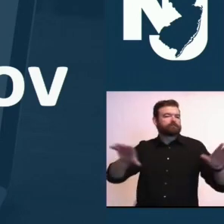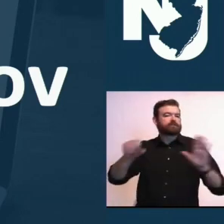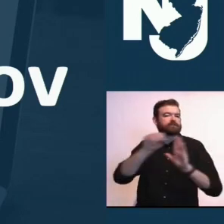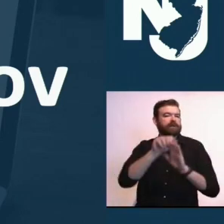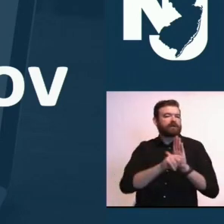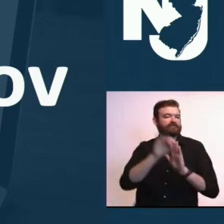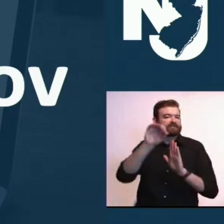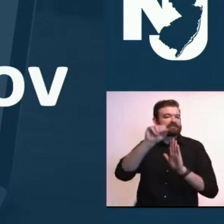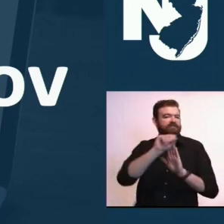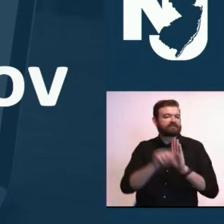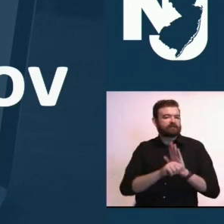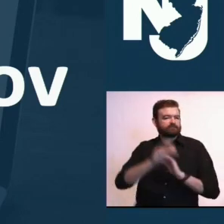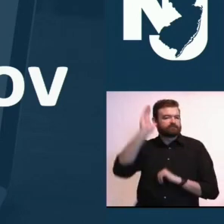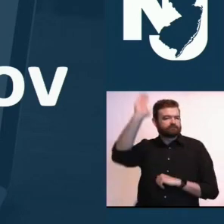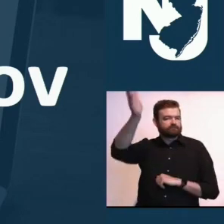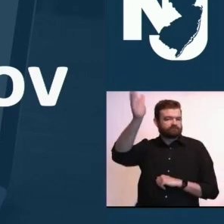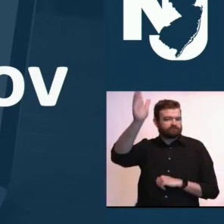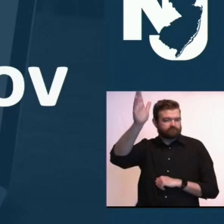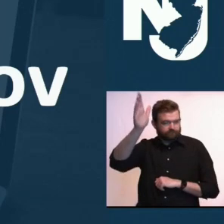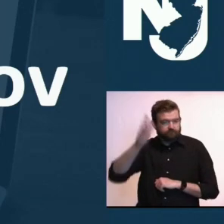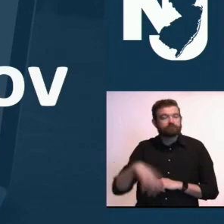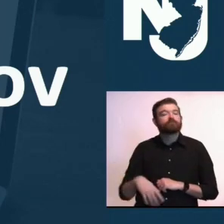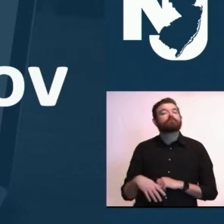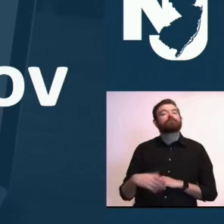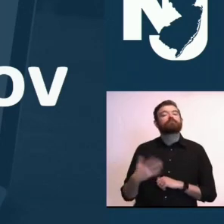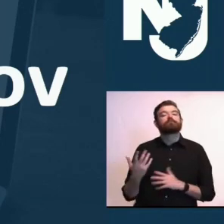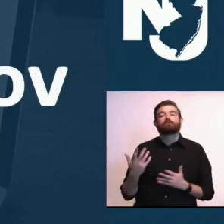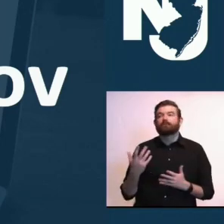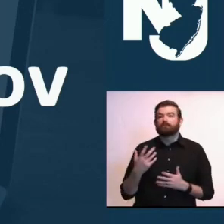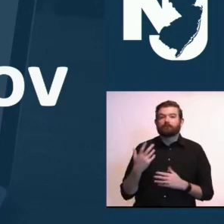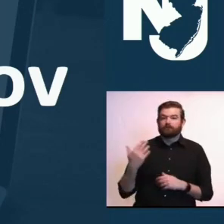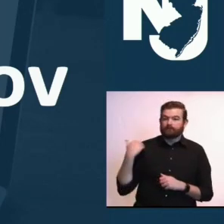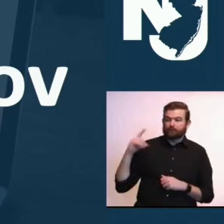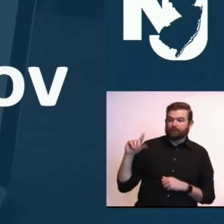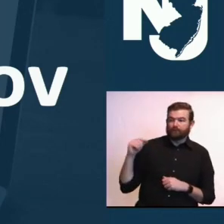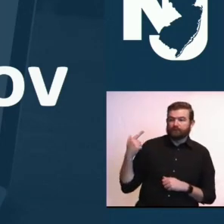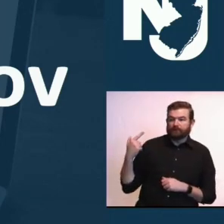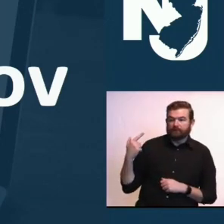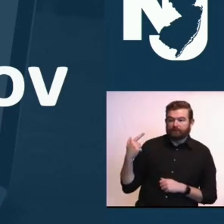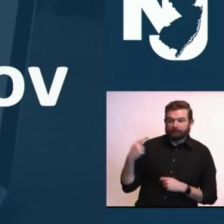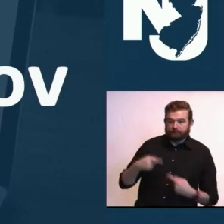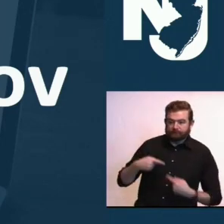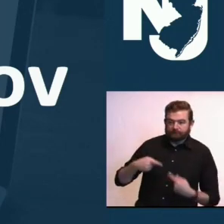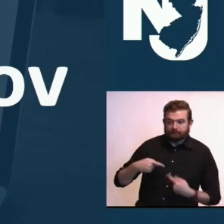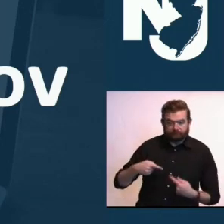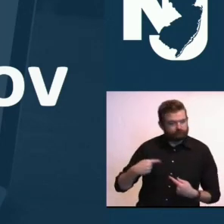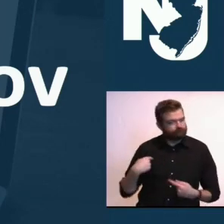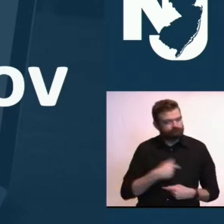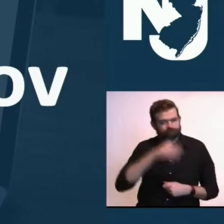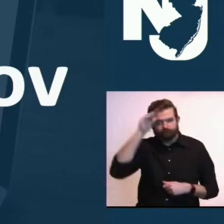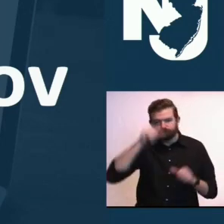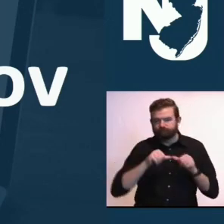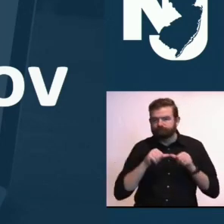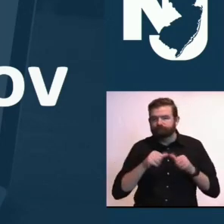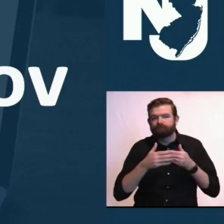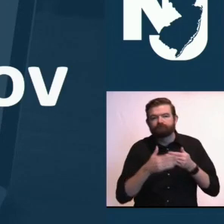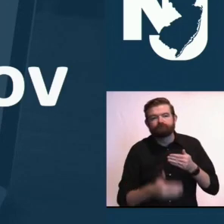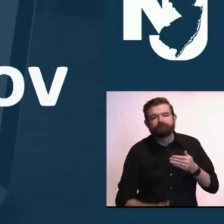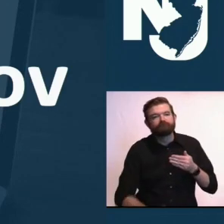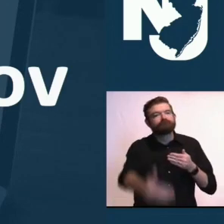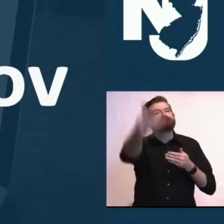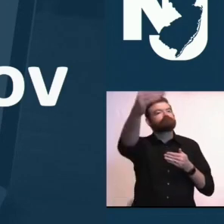throughout 2021, we kept our state moving forward in so many ways, and we have a lot to look forward to for this